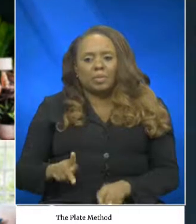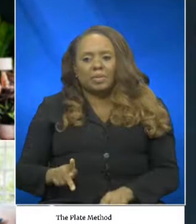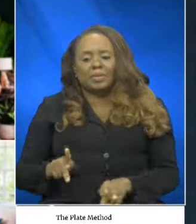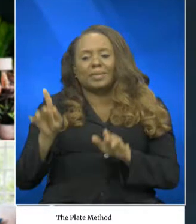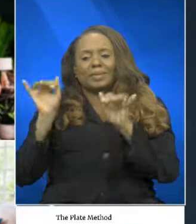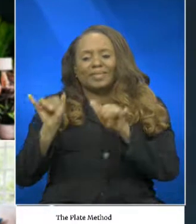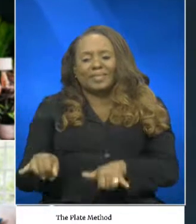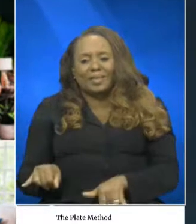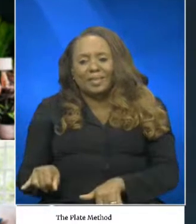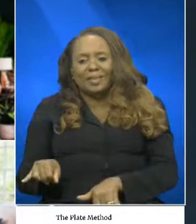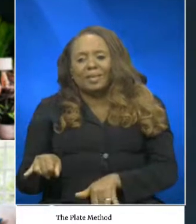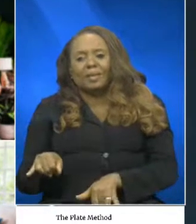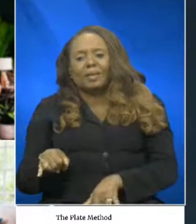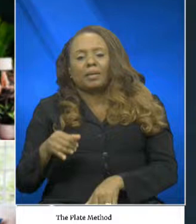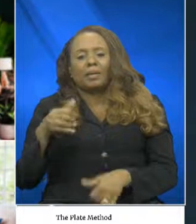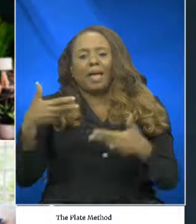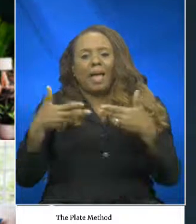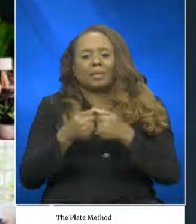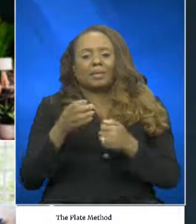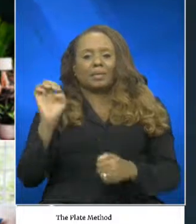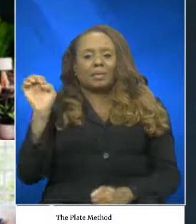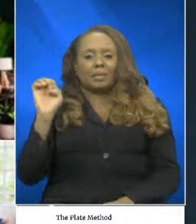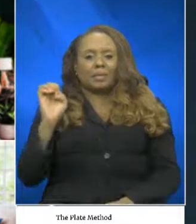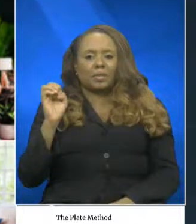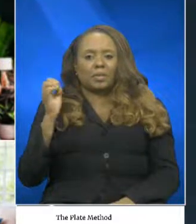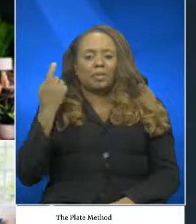finally transferred to Bayview.